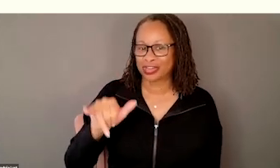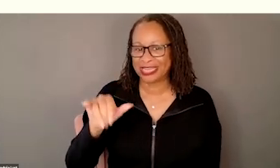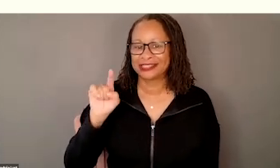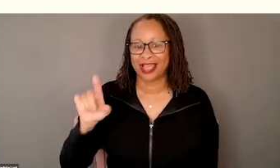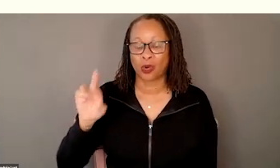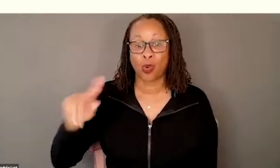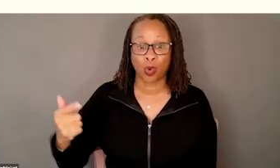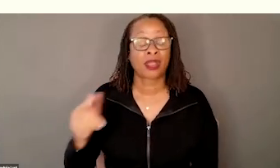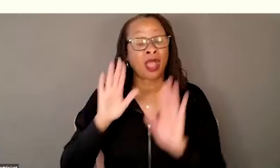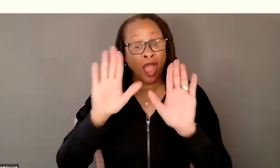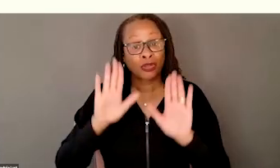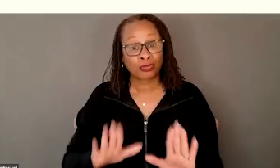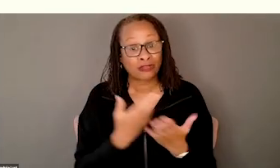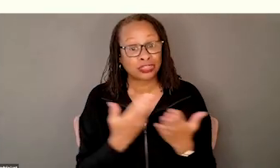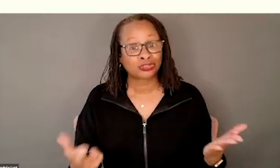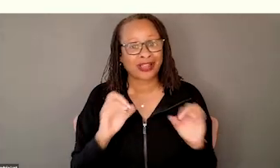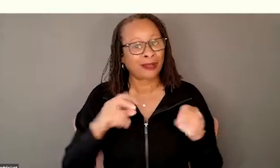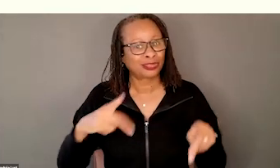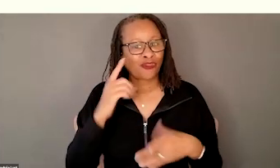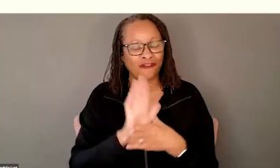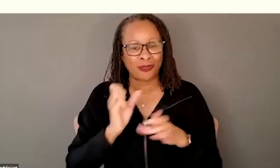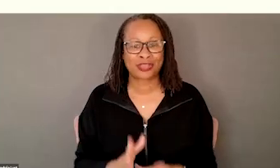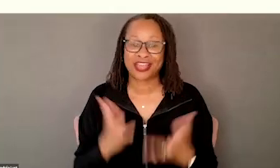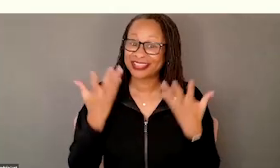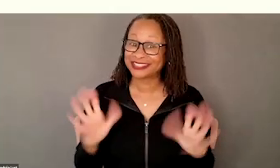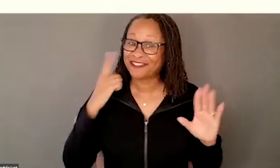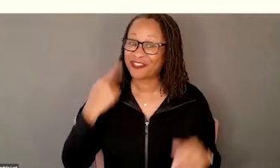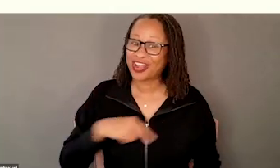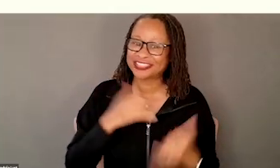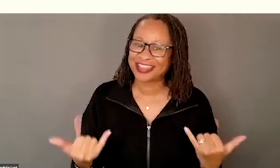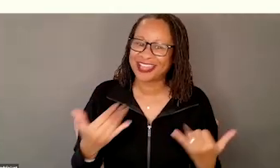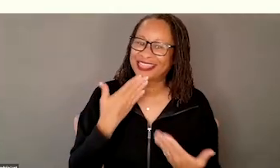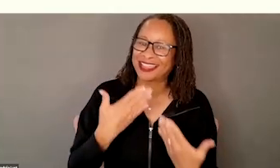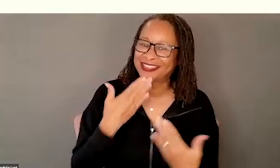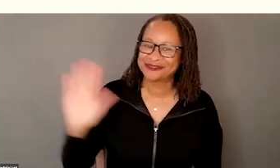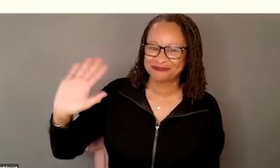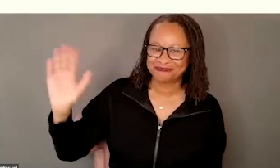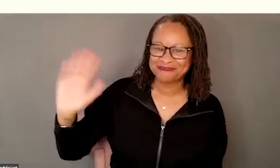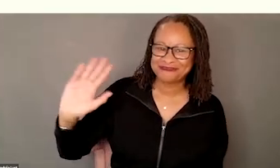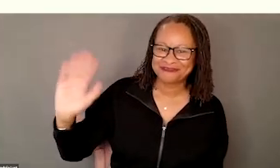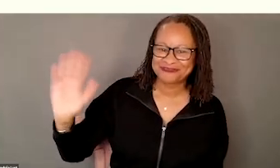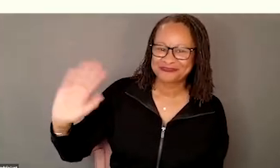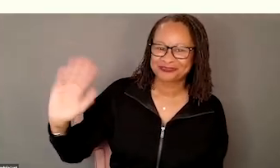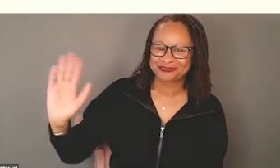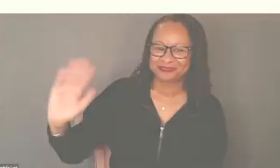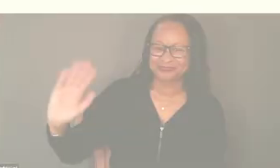and opportunities for filmmakers on there. That's all for us today. Bye.